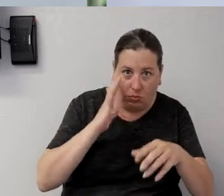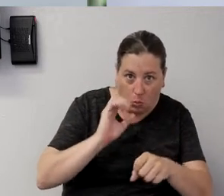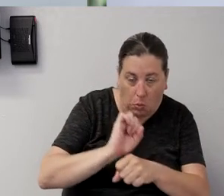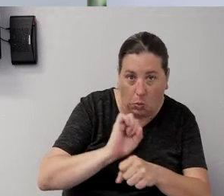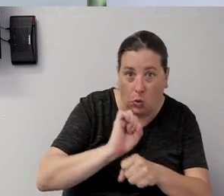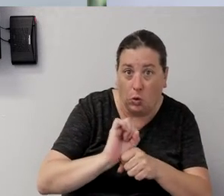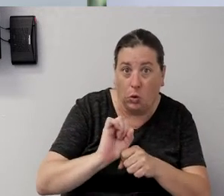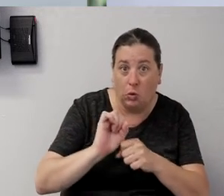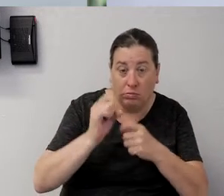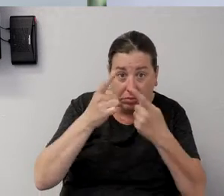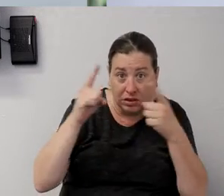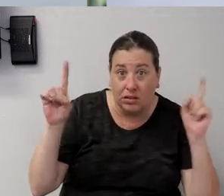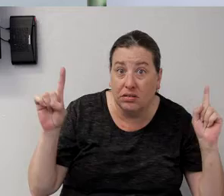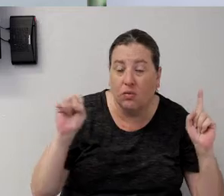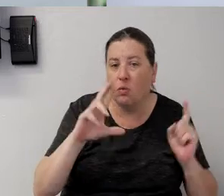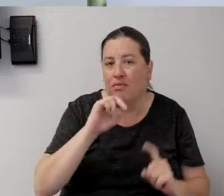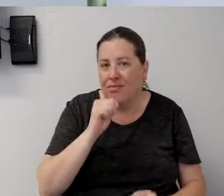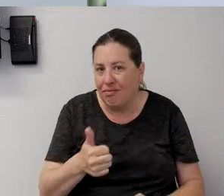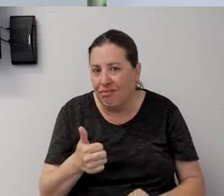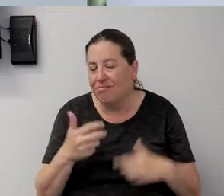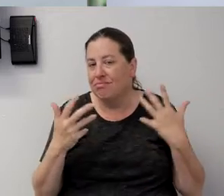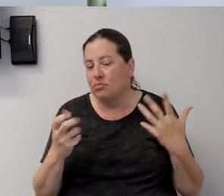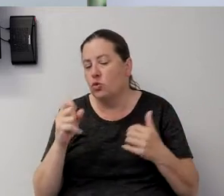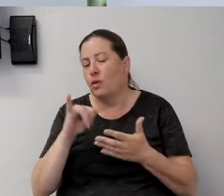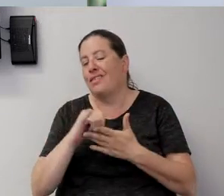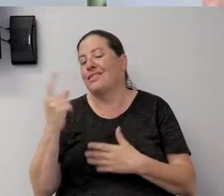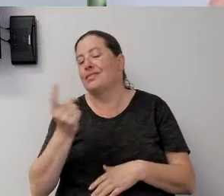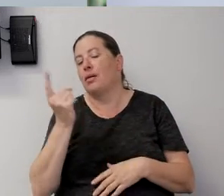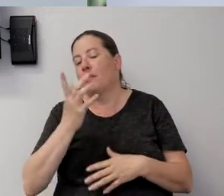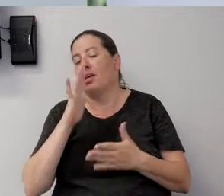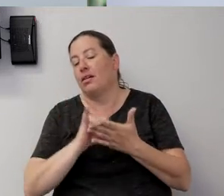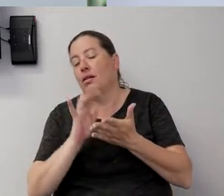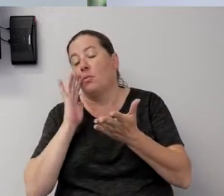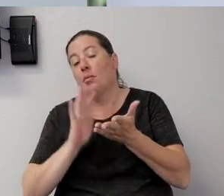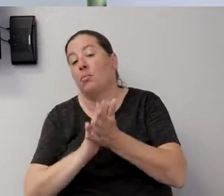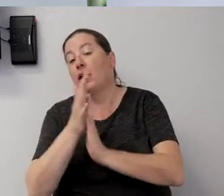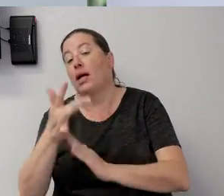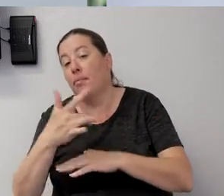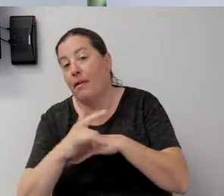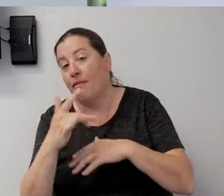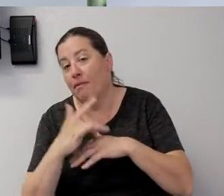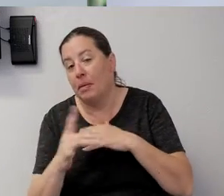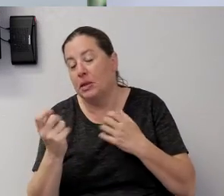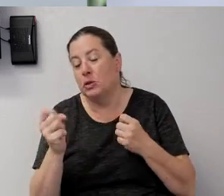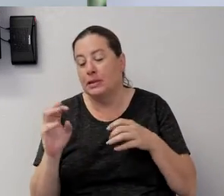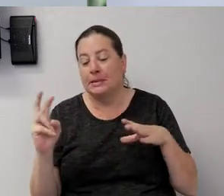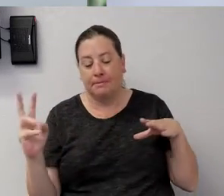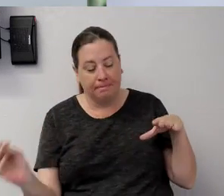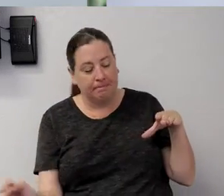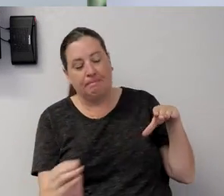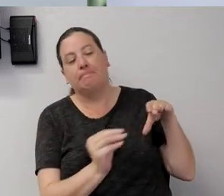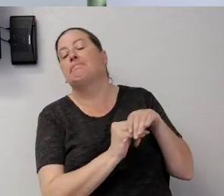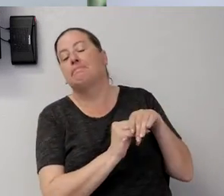be something that does become available, just putting it in our quiver Right. of arrows, so to speak.